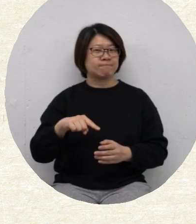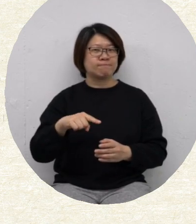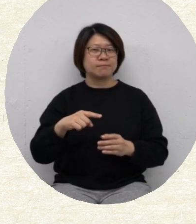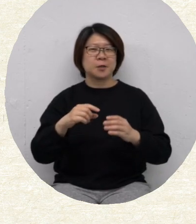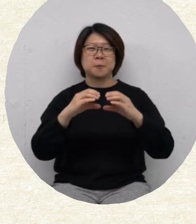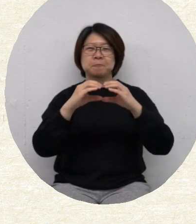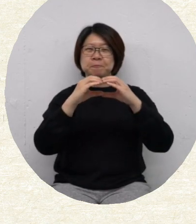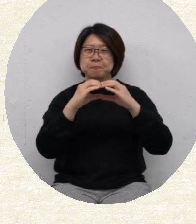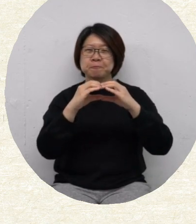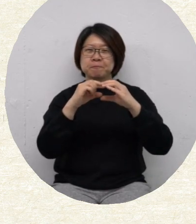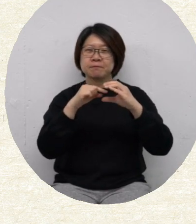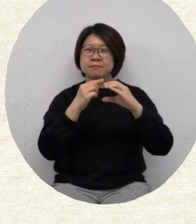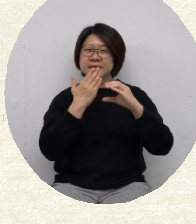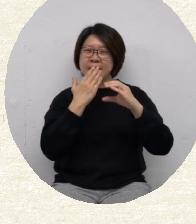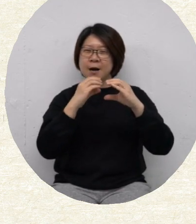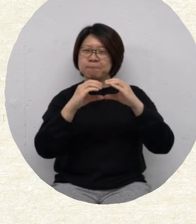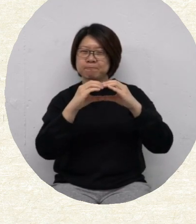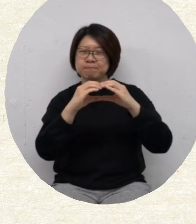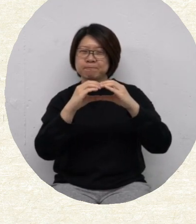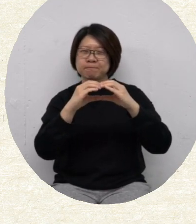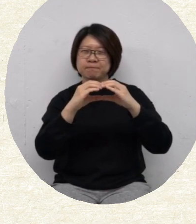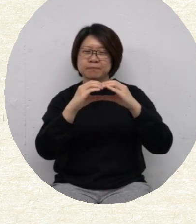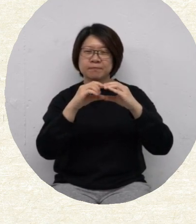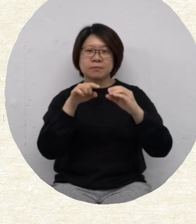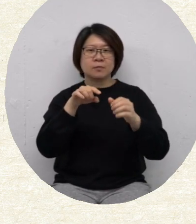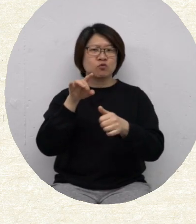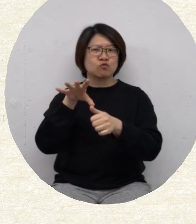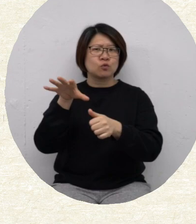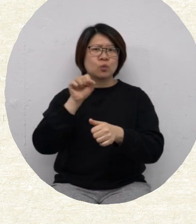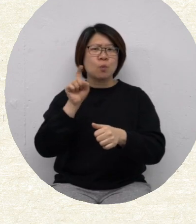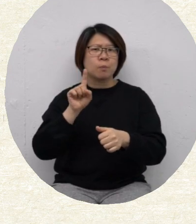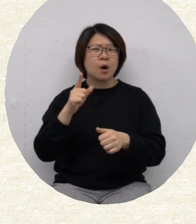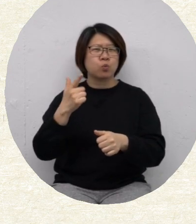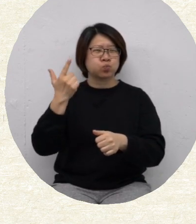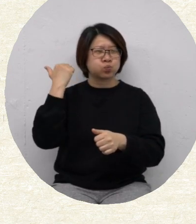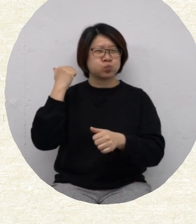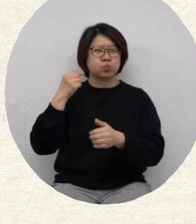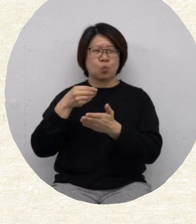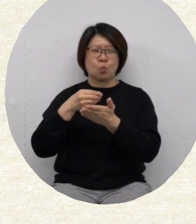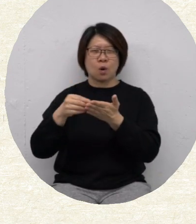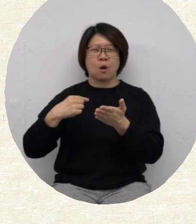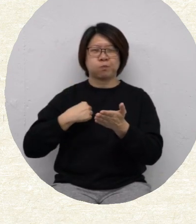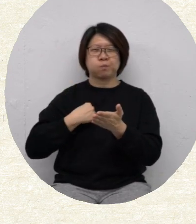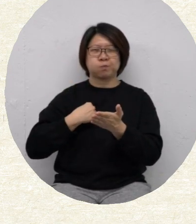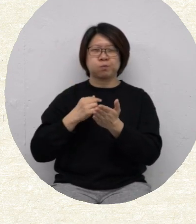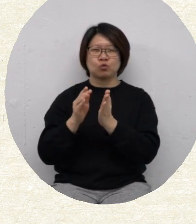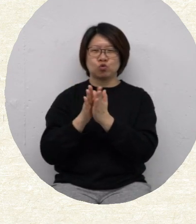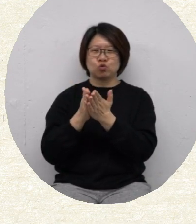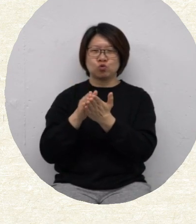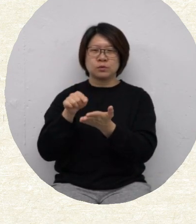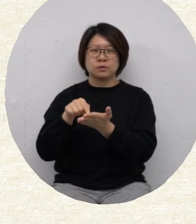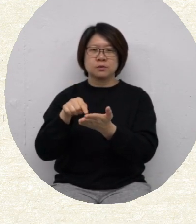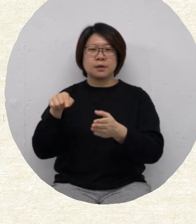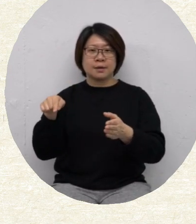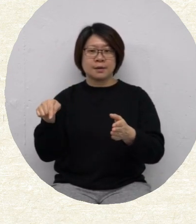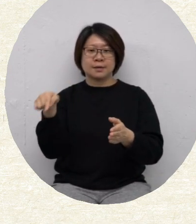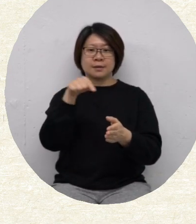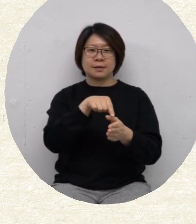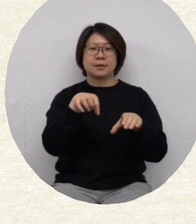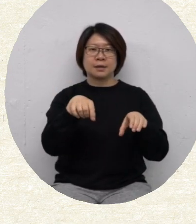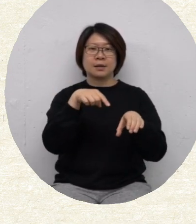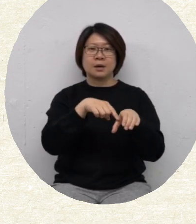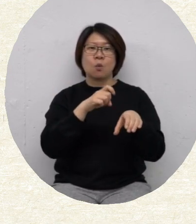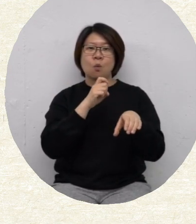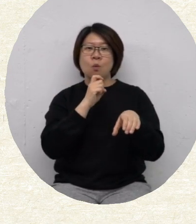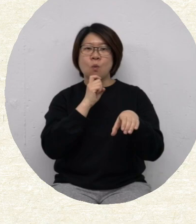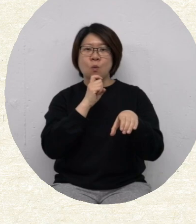Continuing left, you see a fan with an image of bamboo on it. This bamboo image is directly from the Mustard Seed